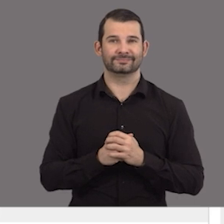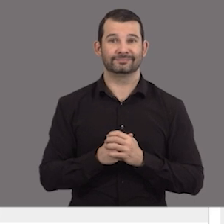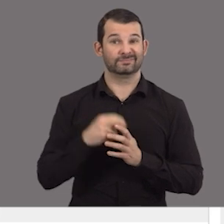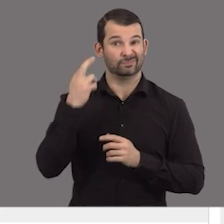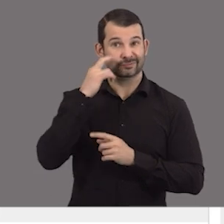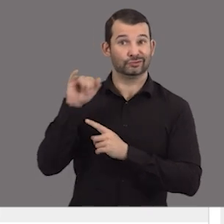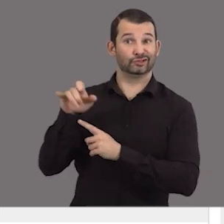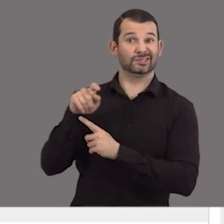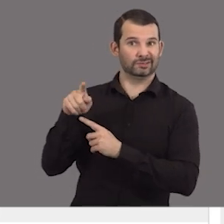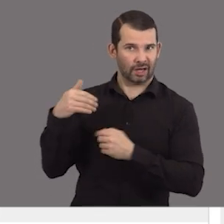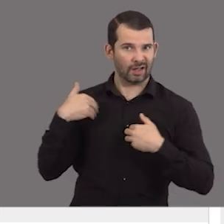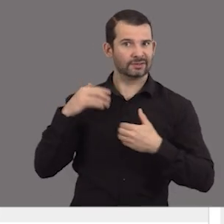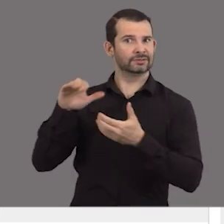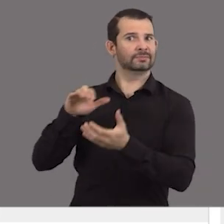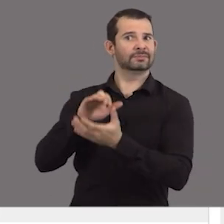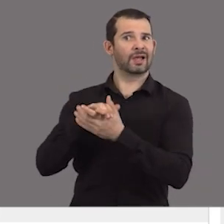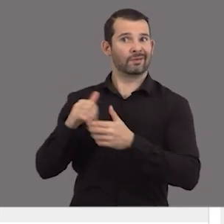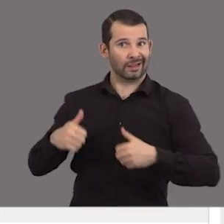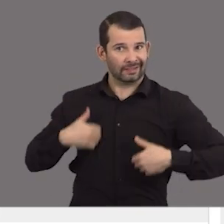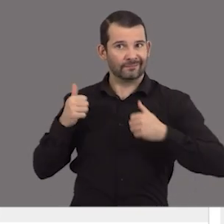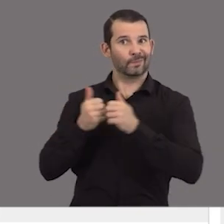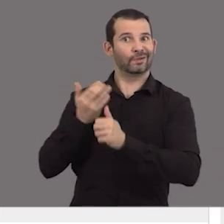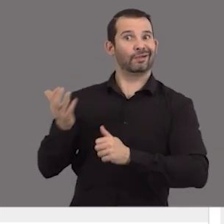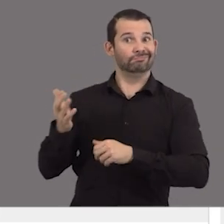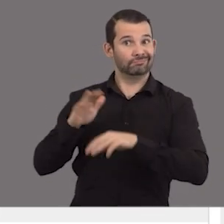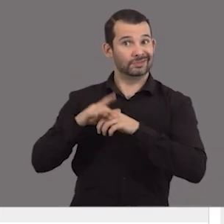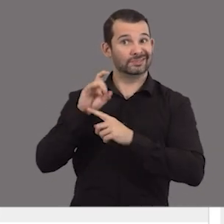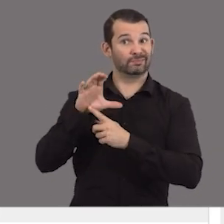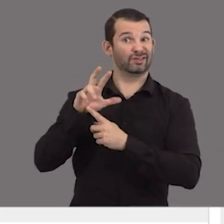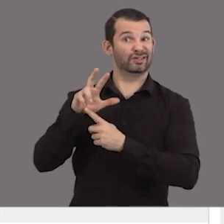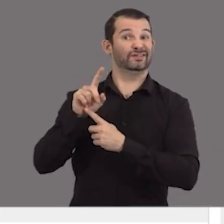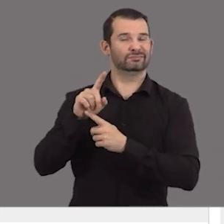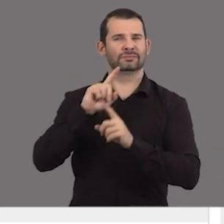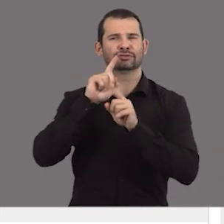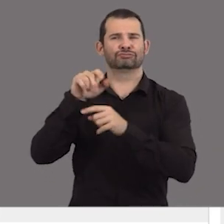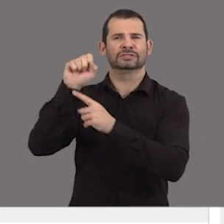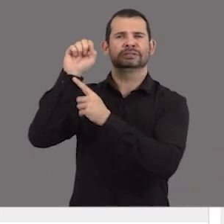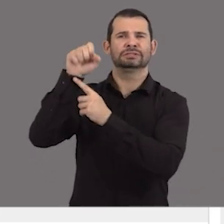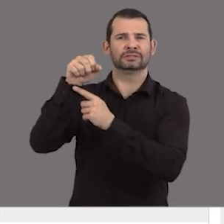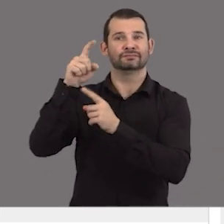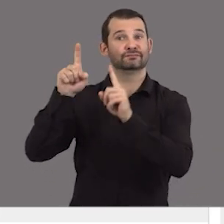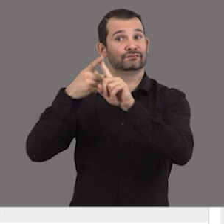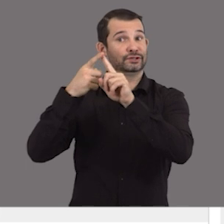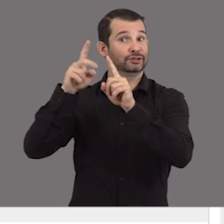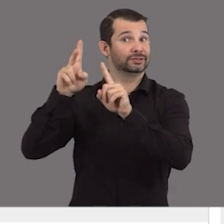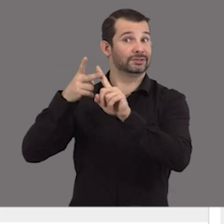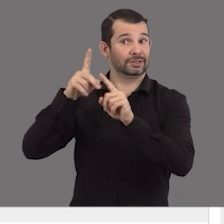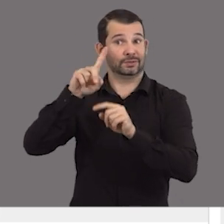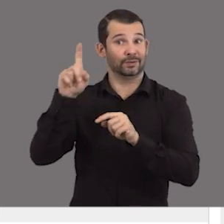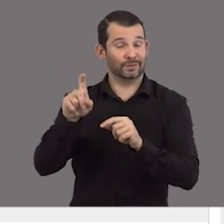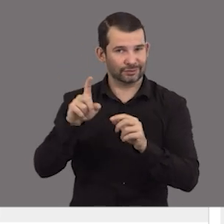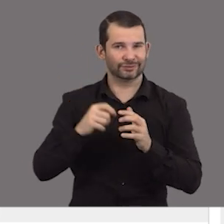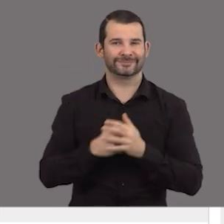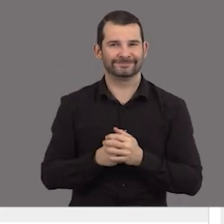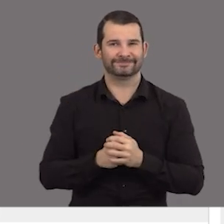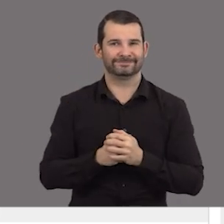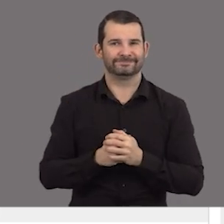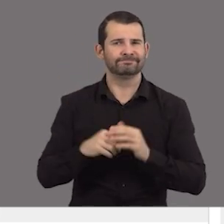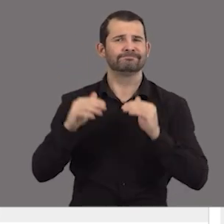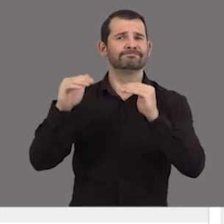Since Jeet had a spouse and was living with her on December 31st, answer yes to the first and second